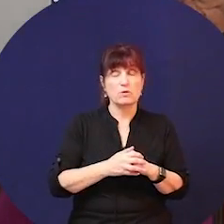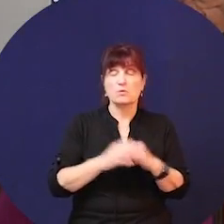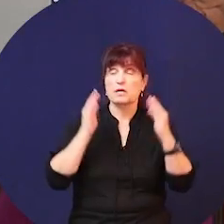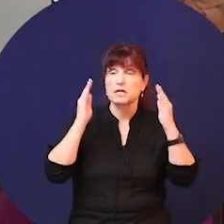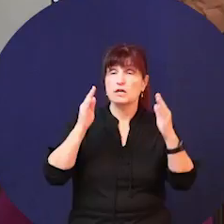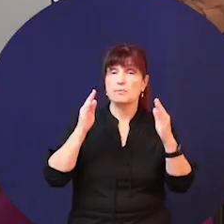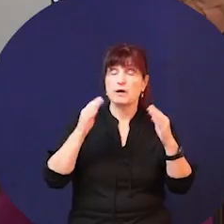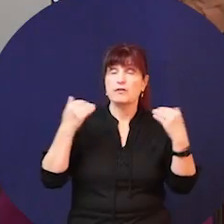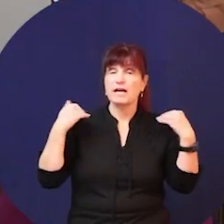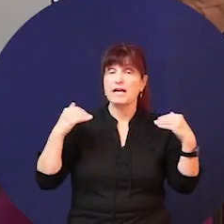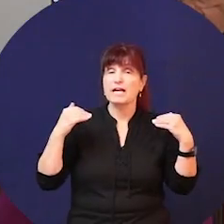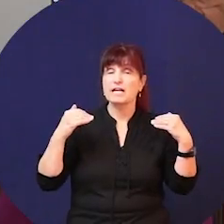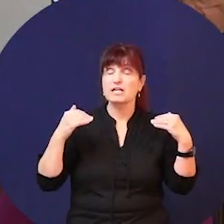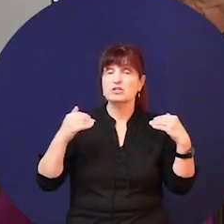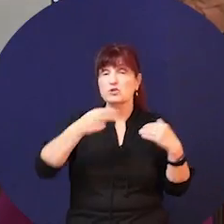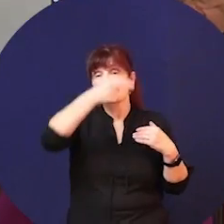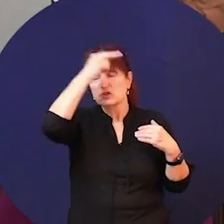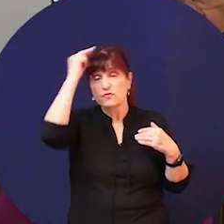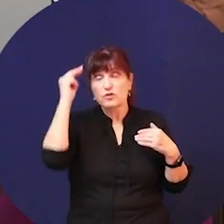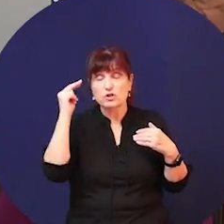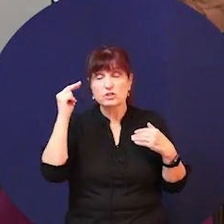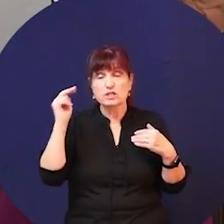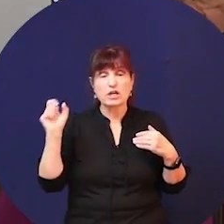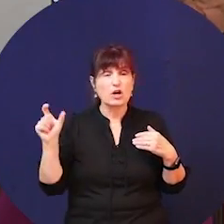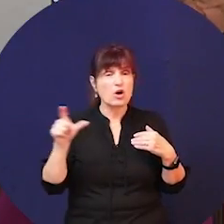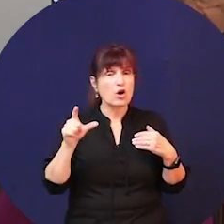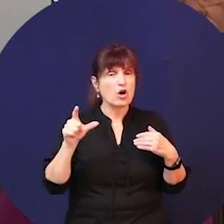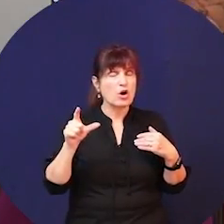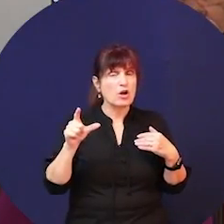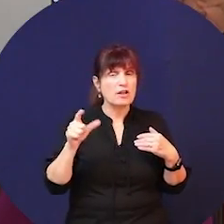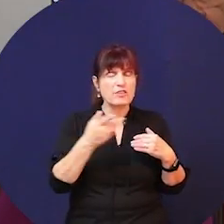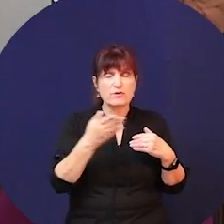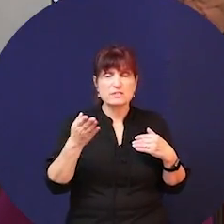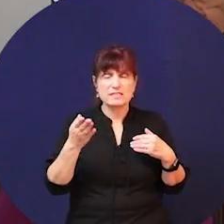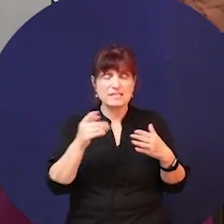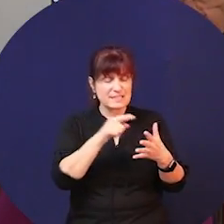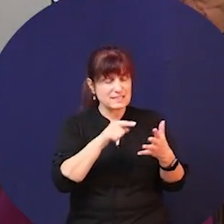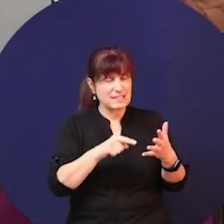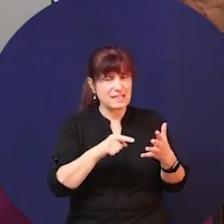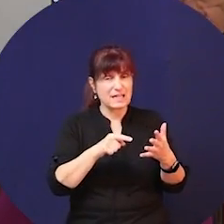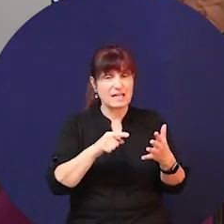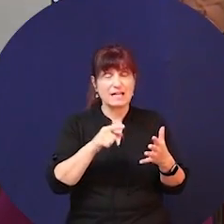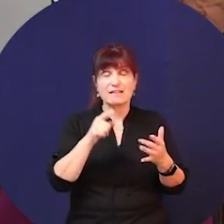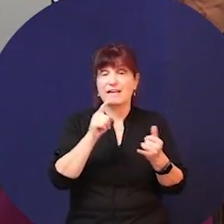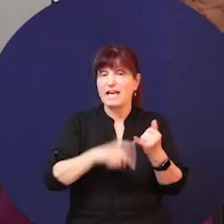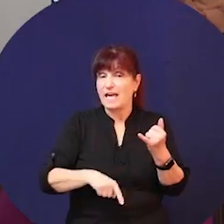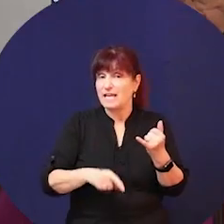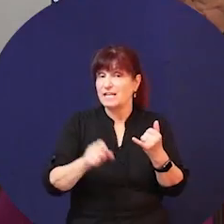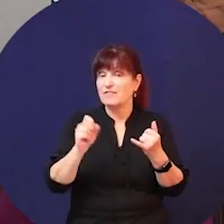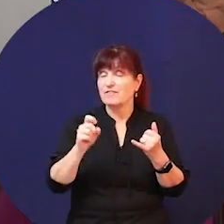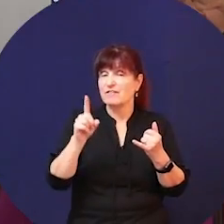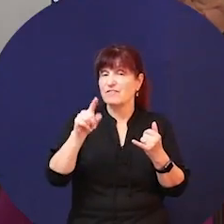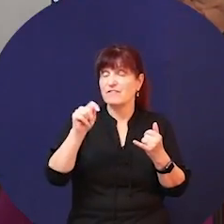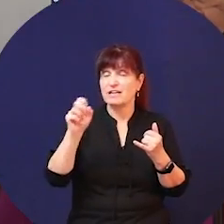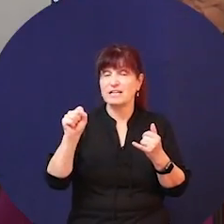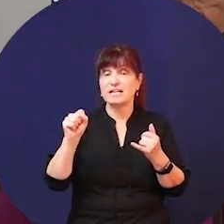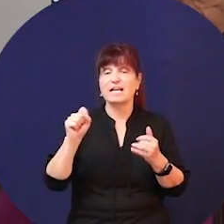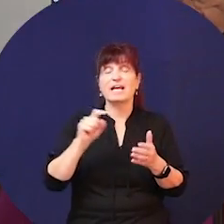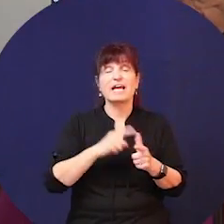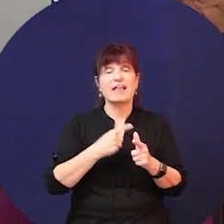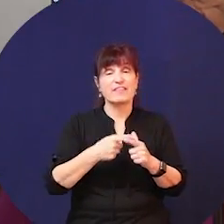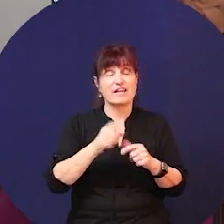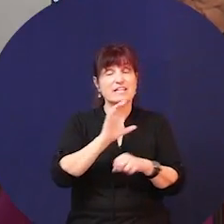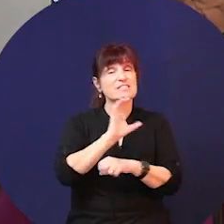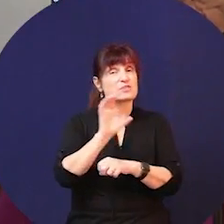and the Virgin and the betrothed and all that until right near the end of our Advent season, and then, of course, into the Christmas season.